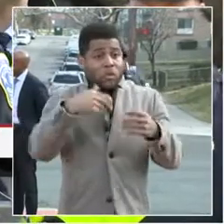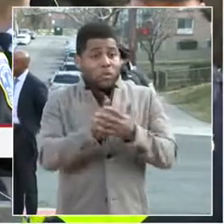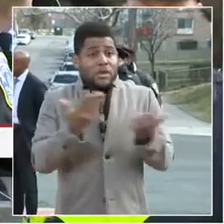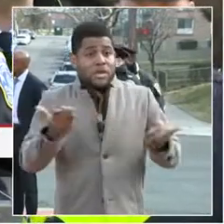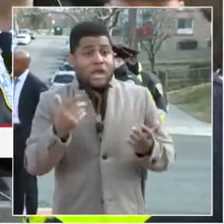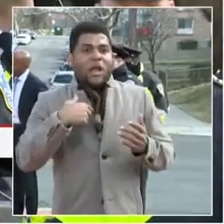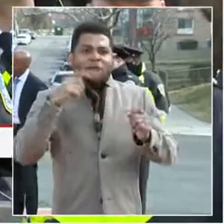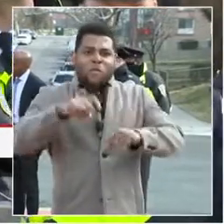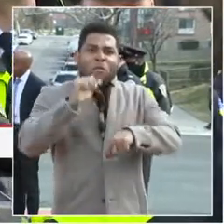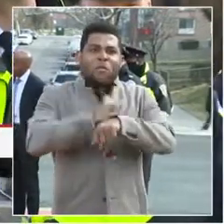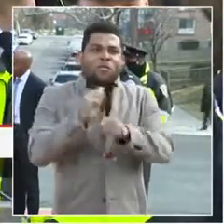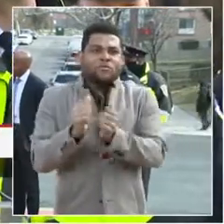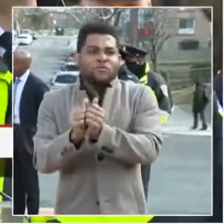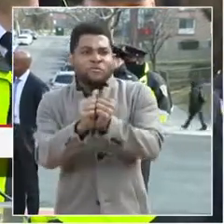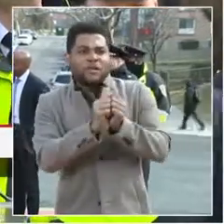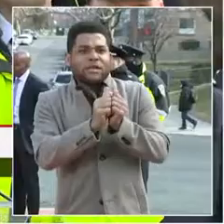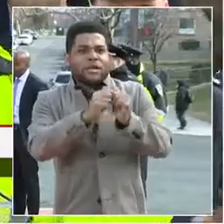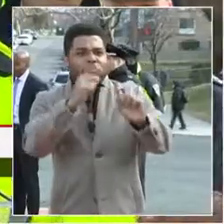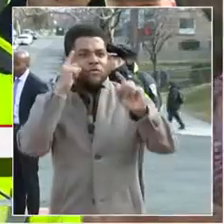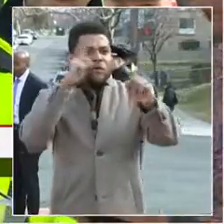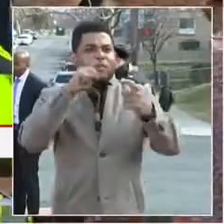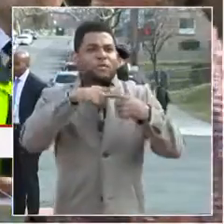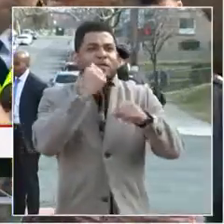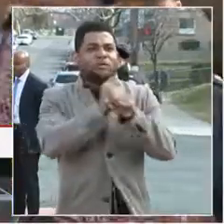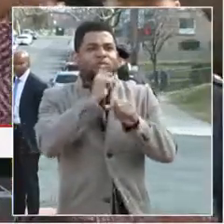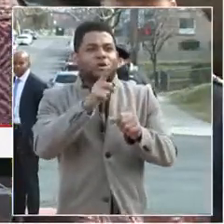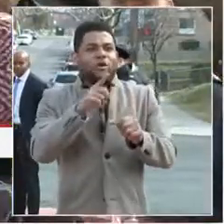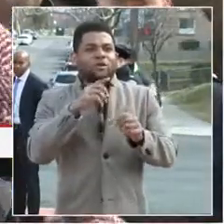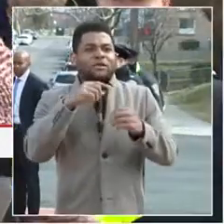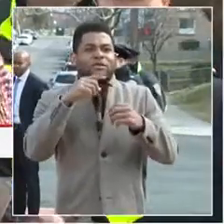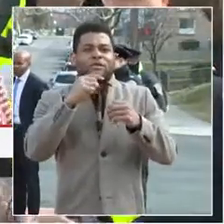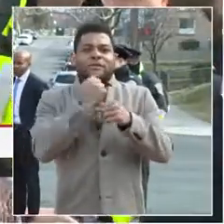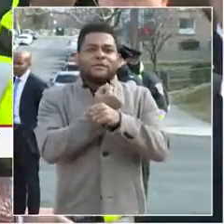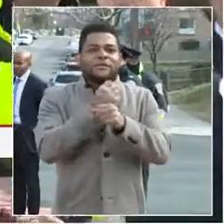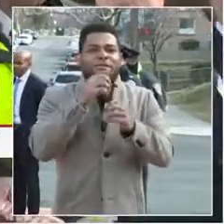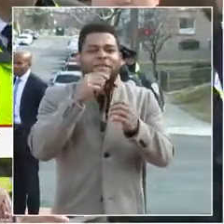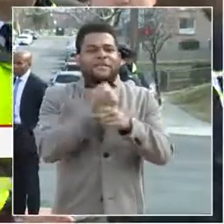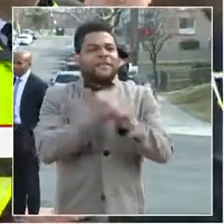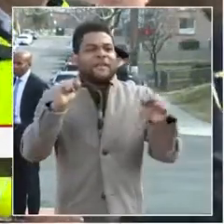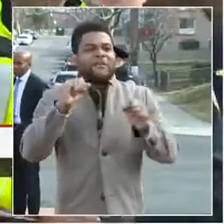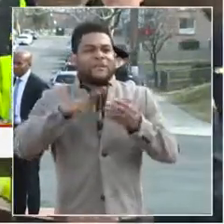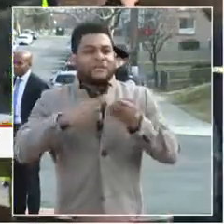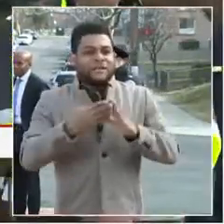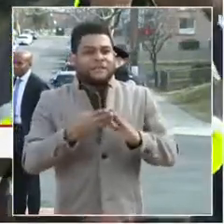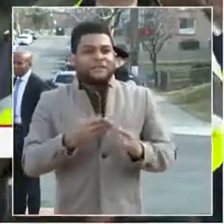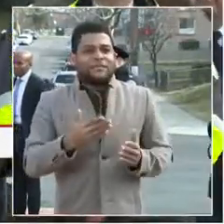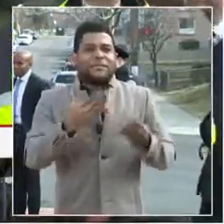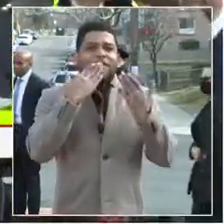our city streets are safe. Thank you, guys. Thank you, everybody. Thank you.